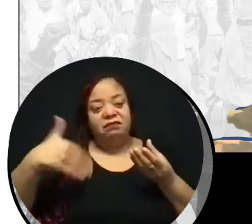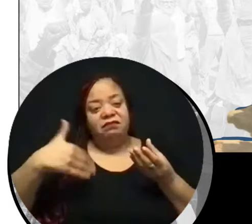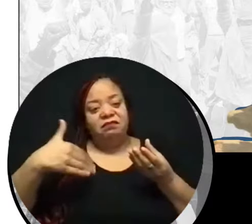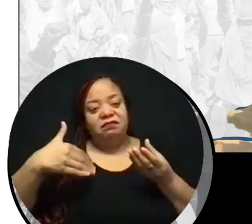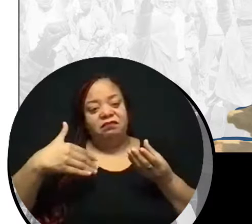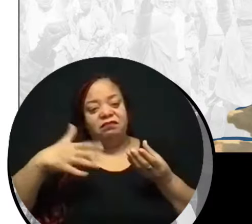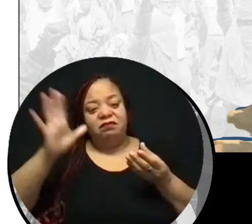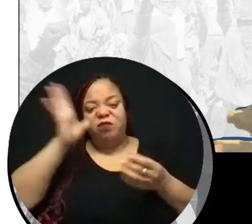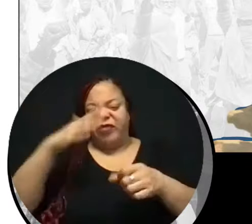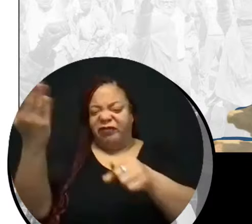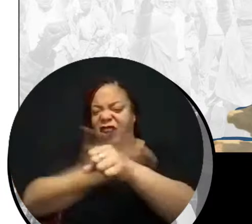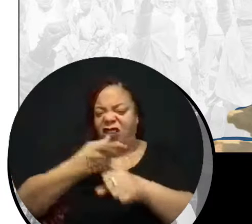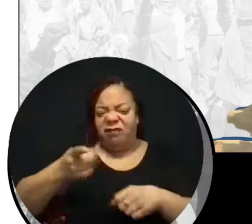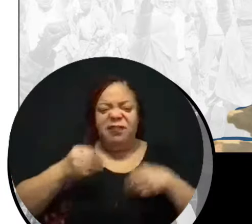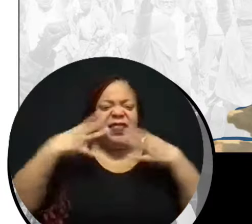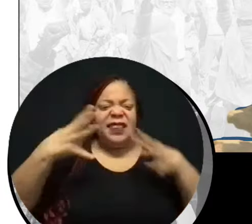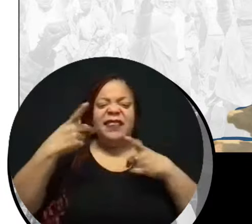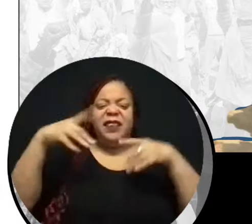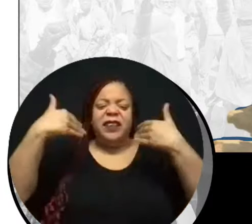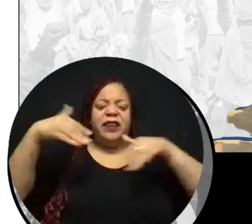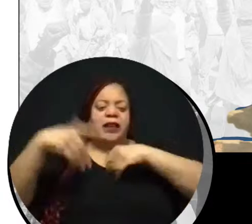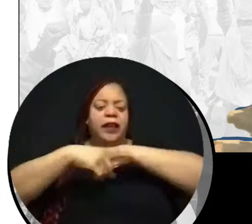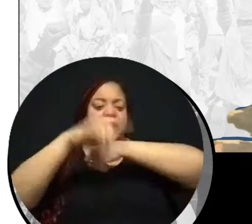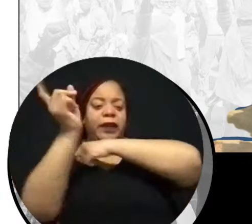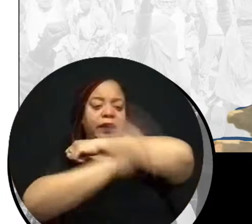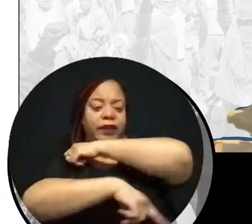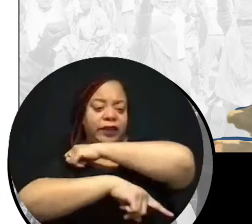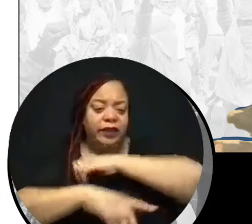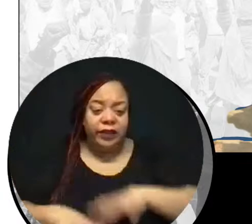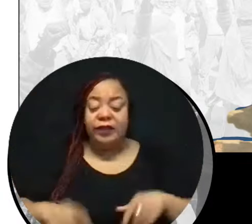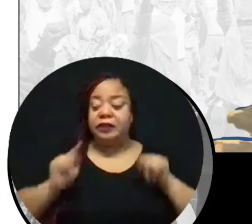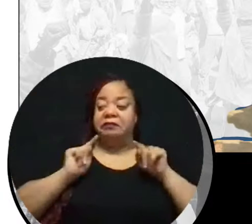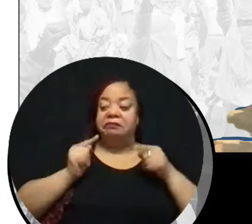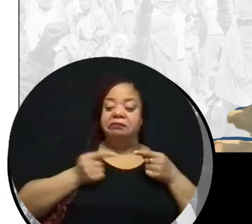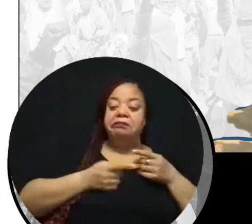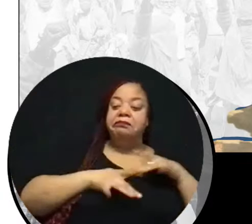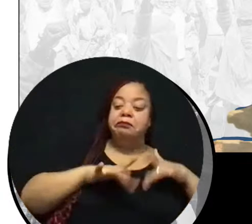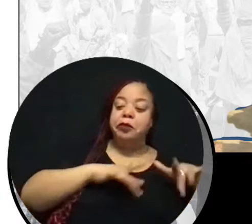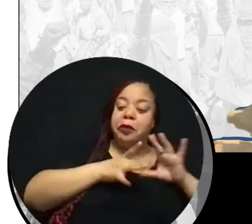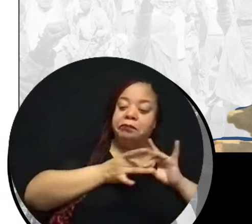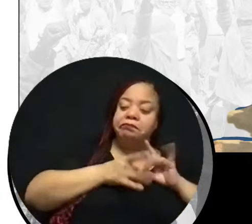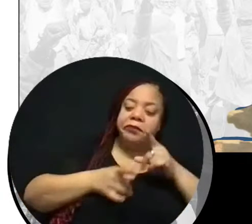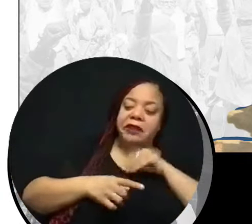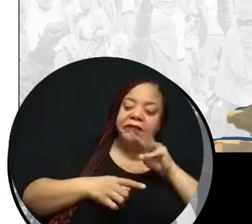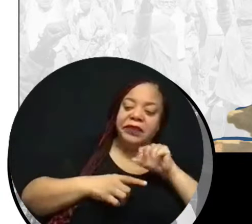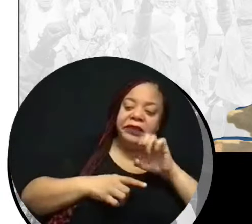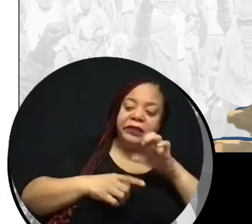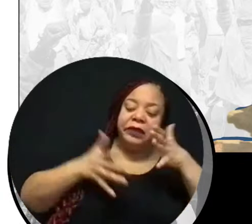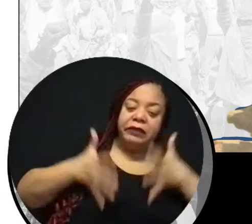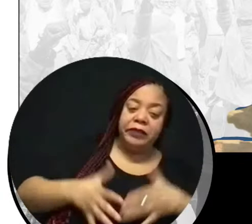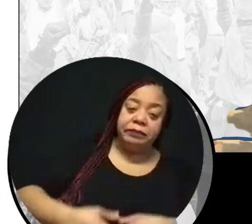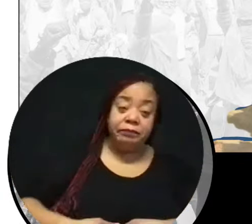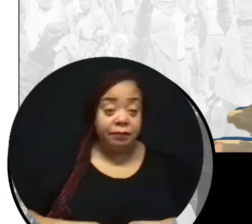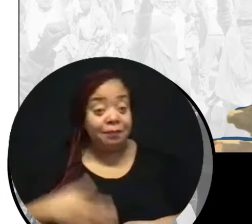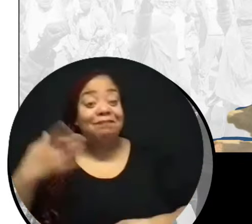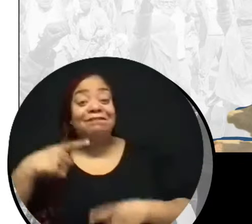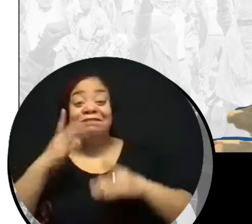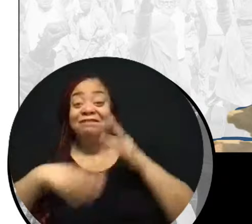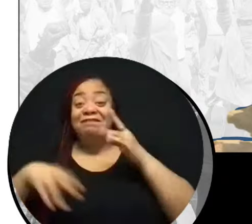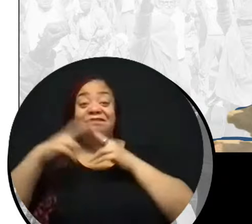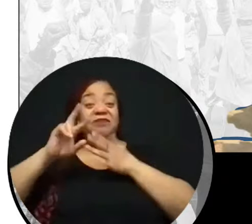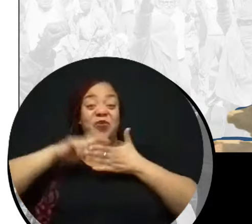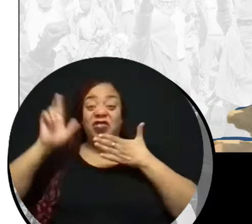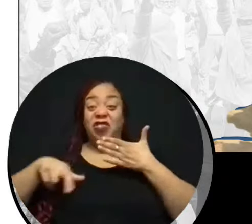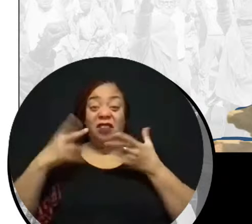for clemency because it's a serious infraction. And, you know, just multiple other things, you know, like you can't get a job for a while.